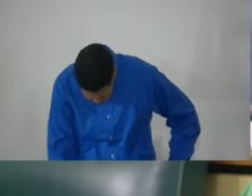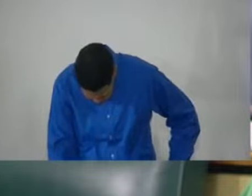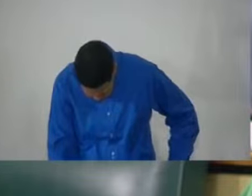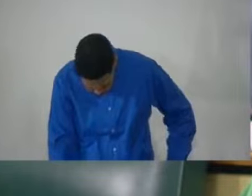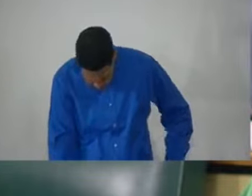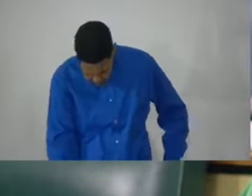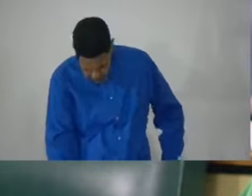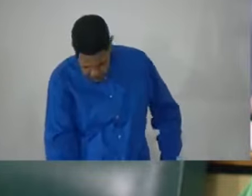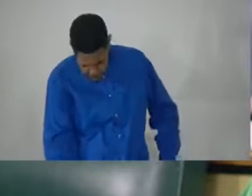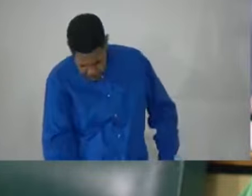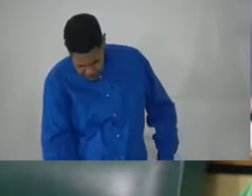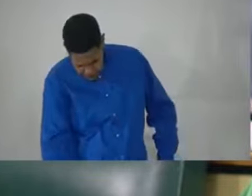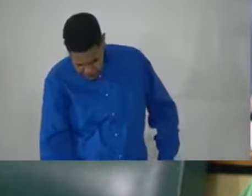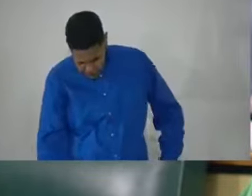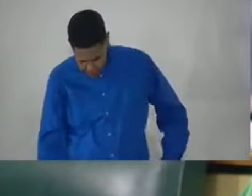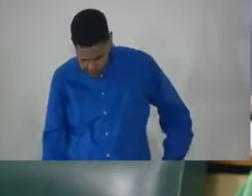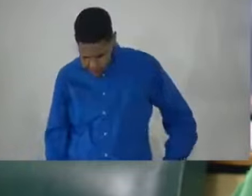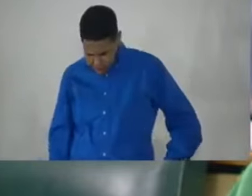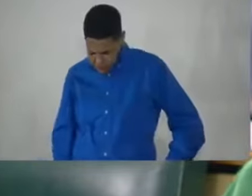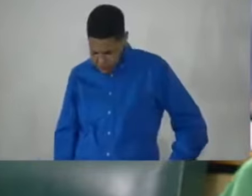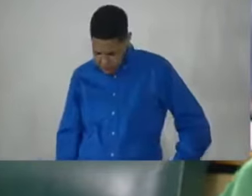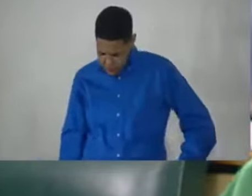Madam Speaker,